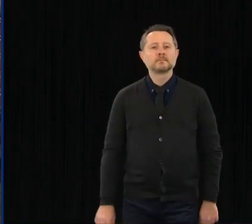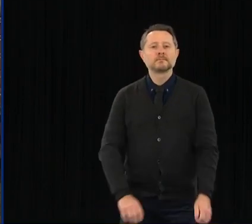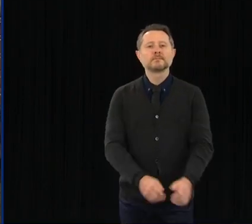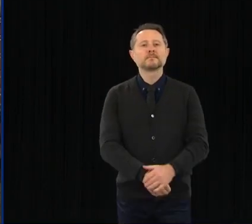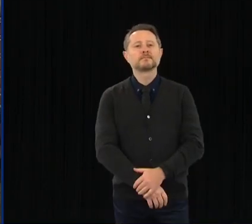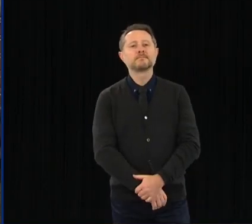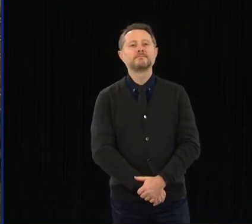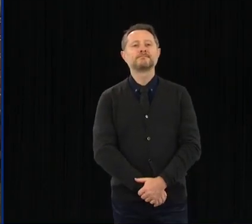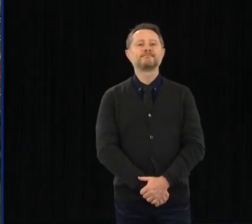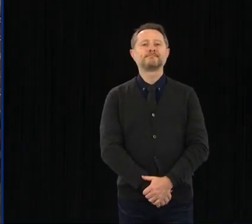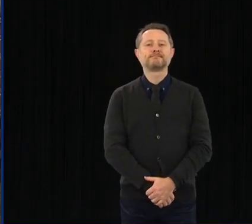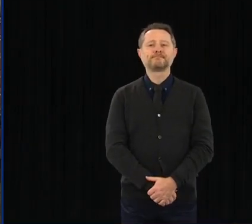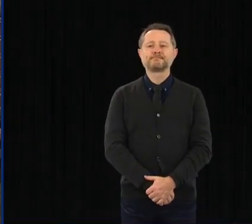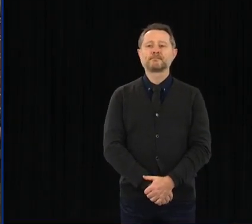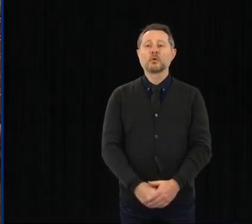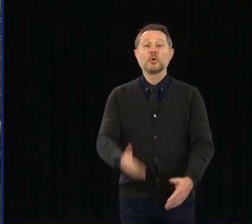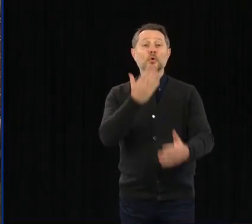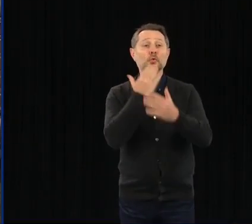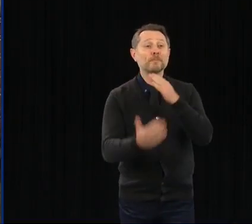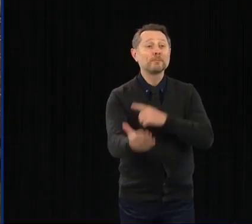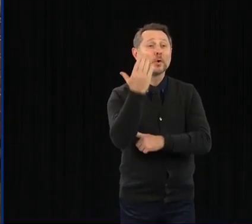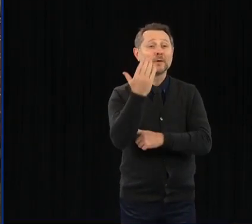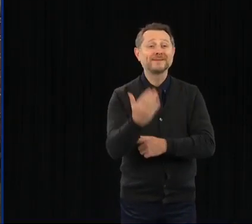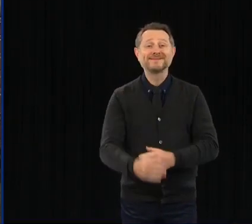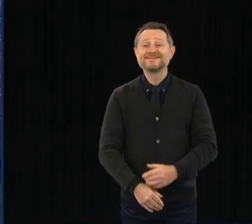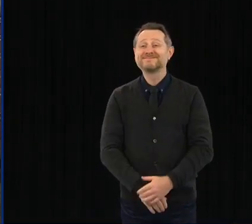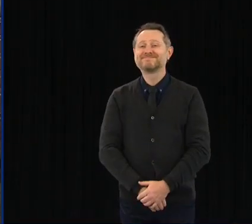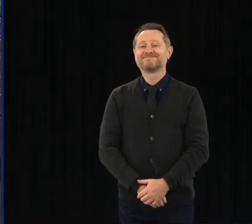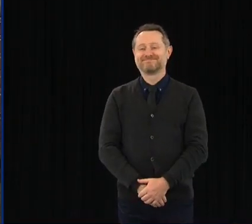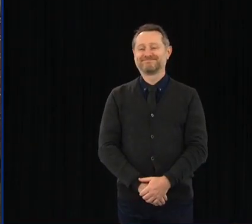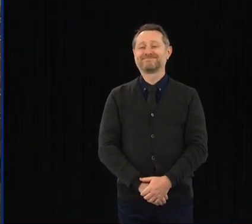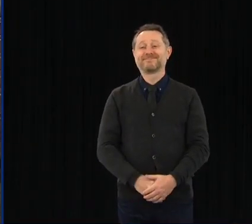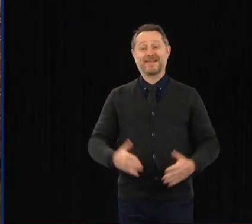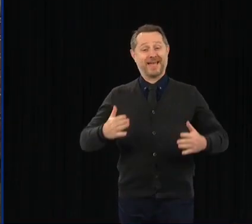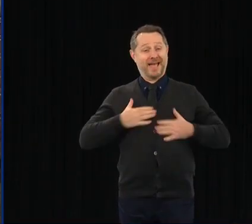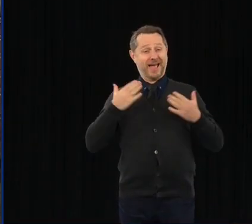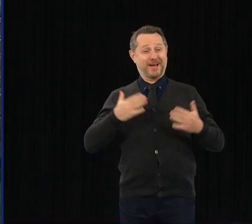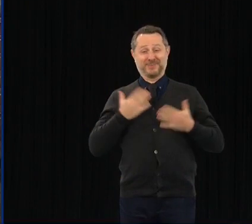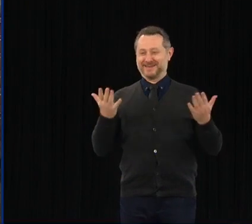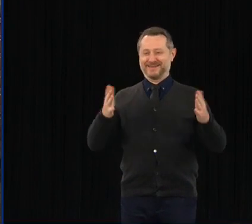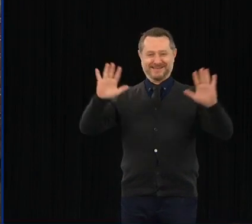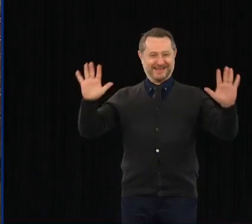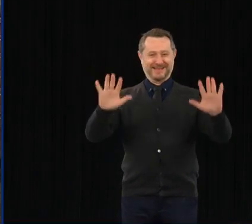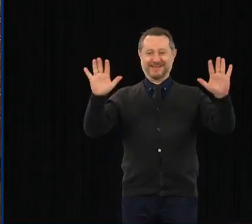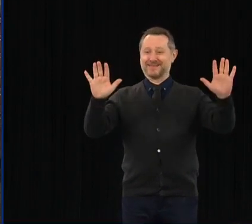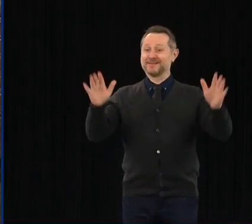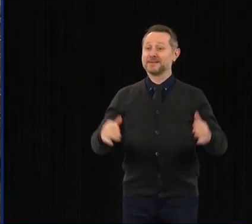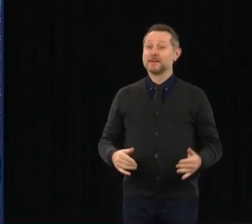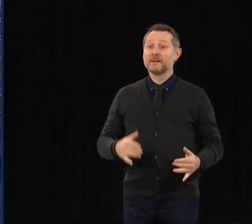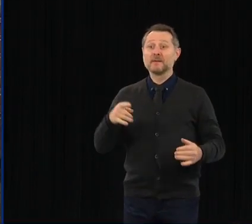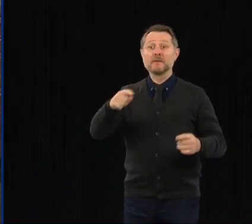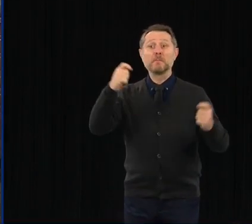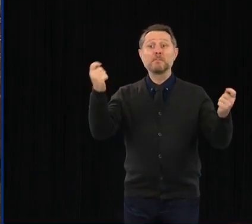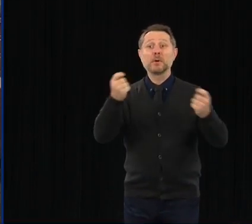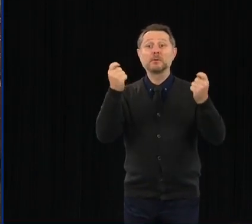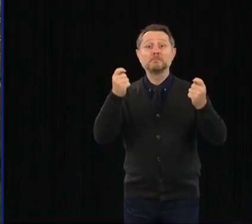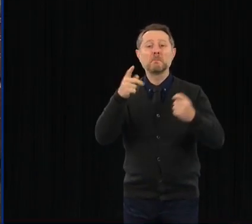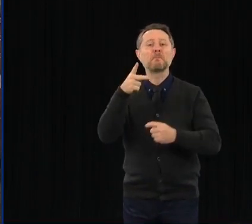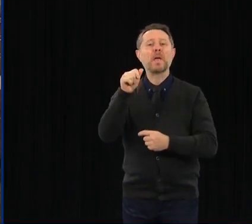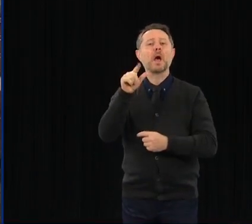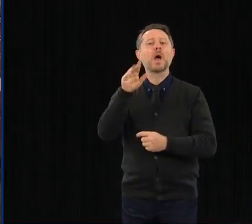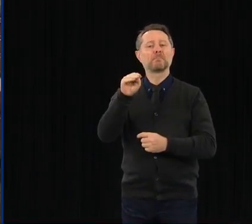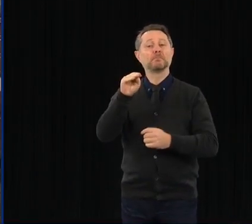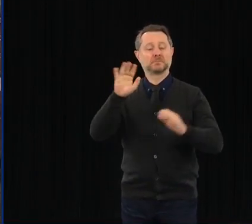Good morning. Happy Sunday. For those of you who celebrate, happy Palm Sunday.